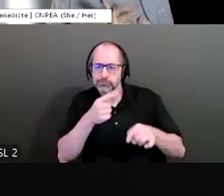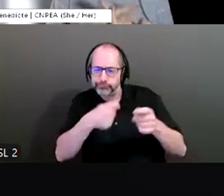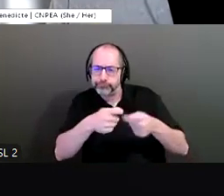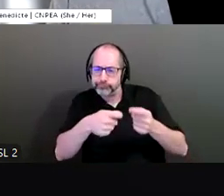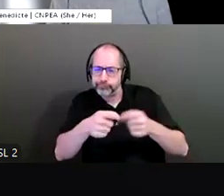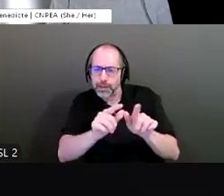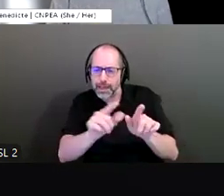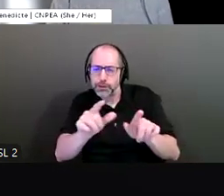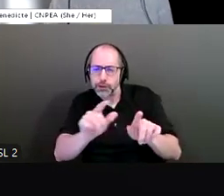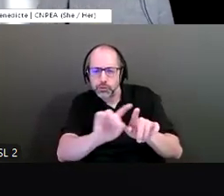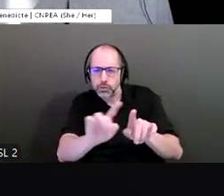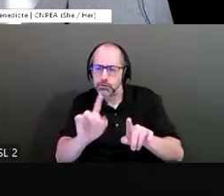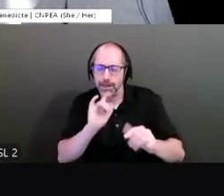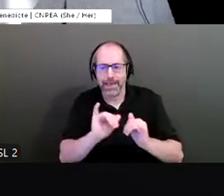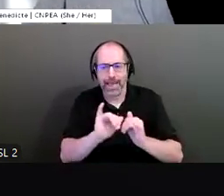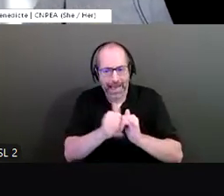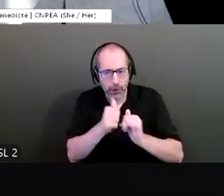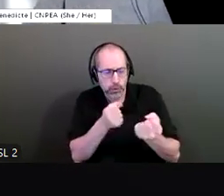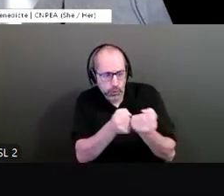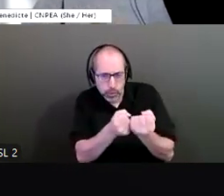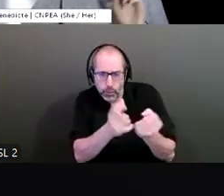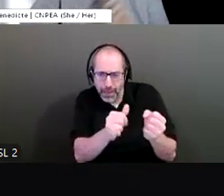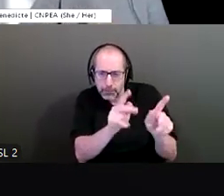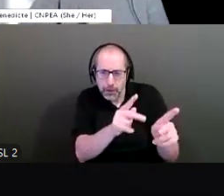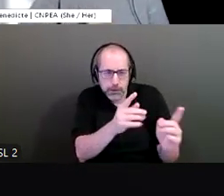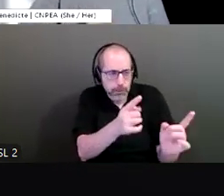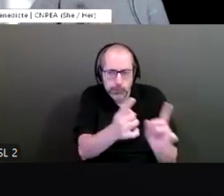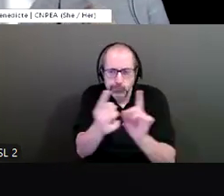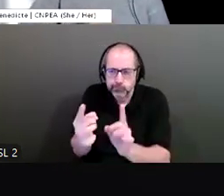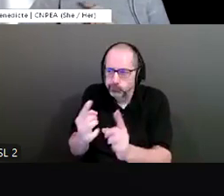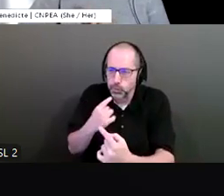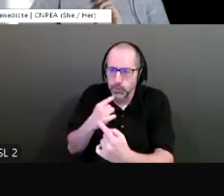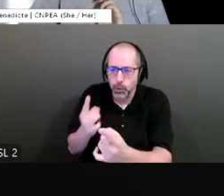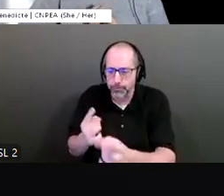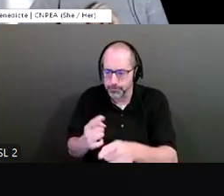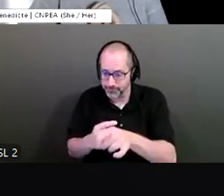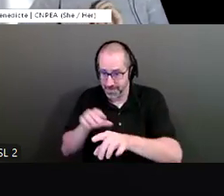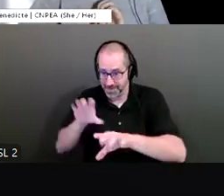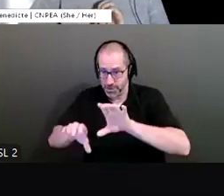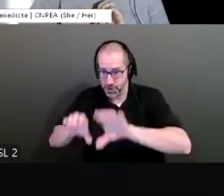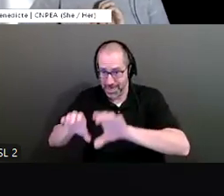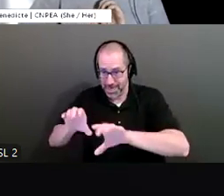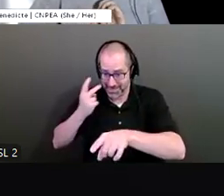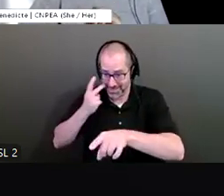who maybe disclose something to you. So I highly recommend that as well. Someone in the chat is saying they're working with older adults across